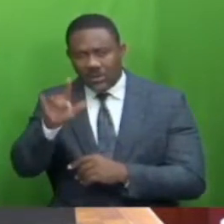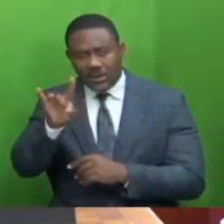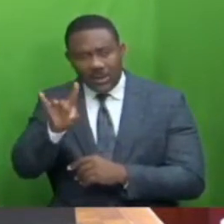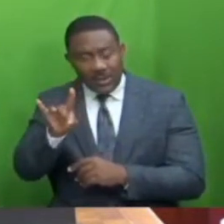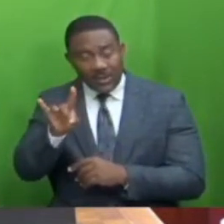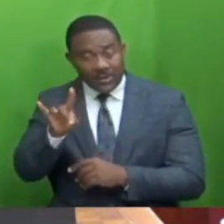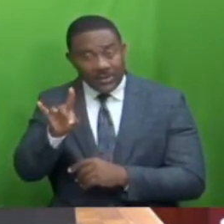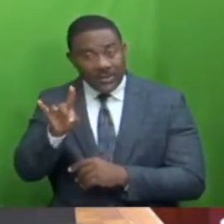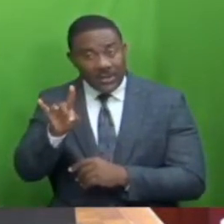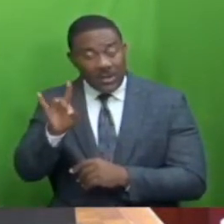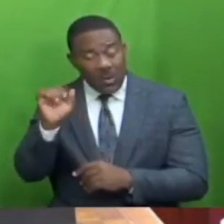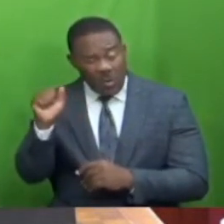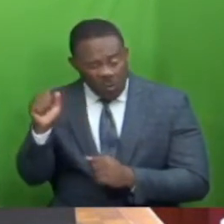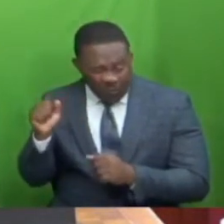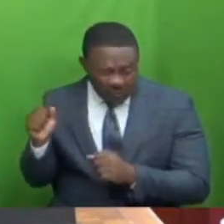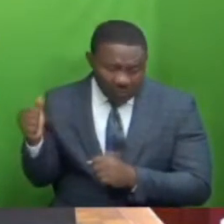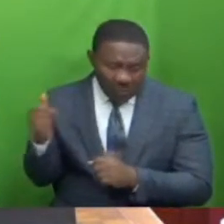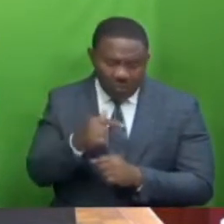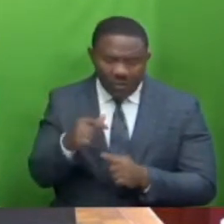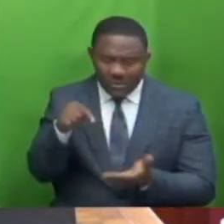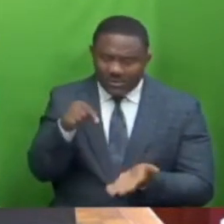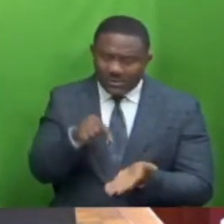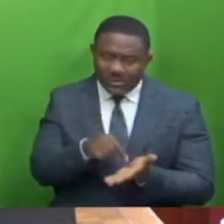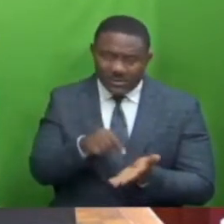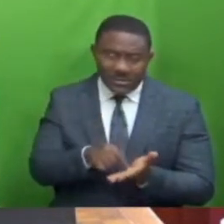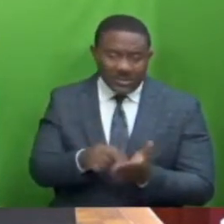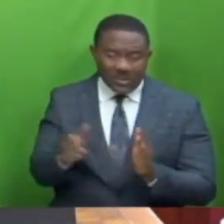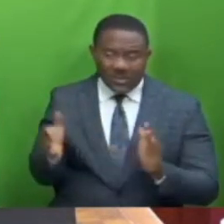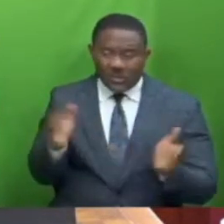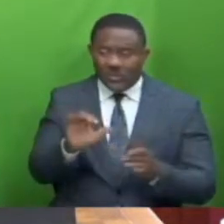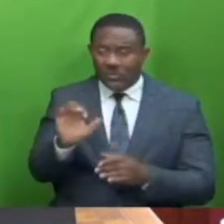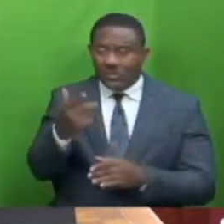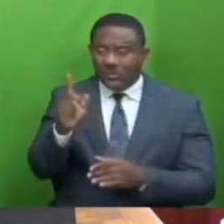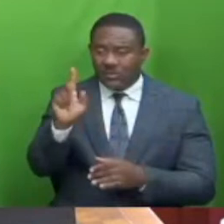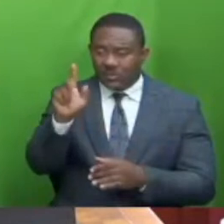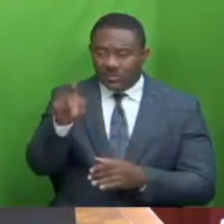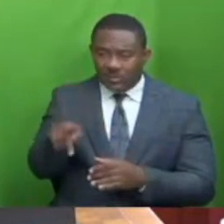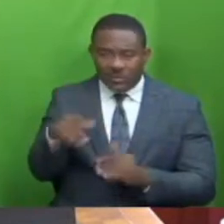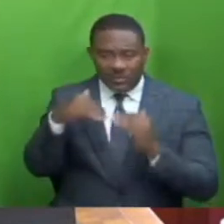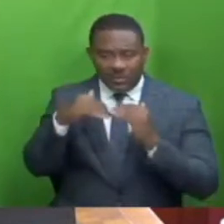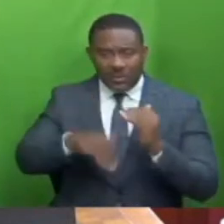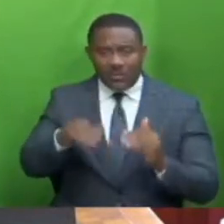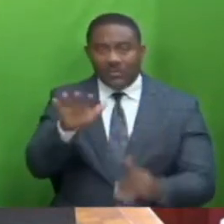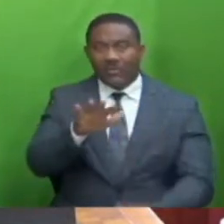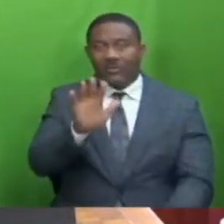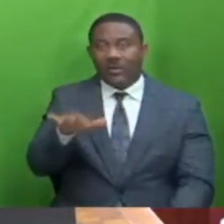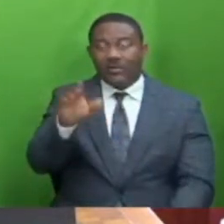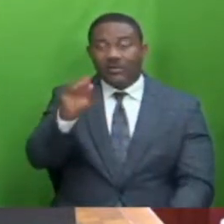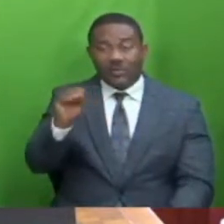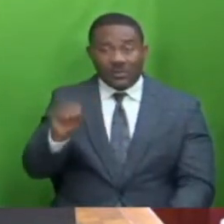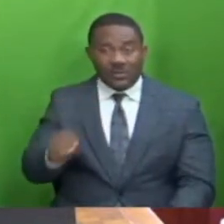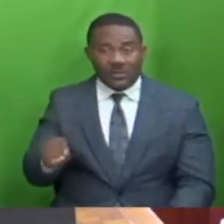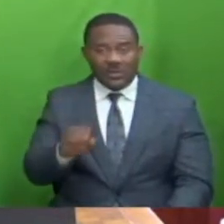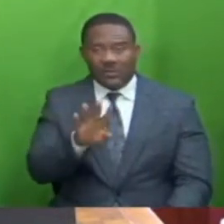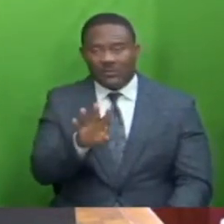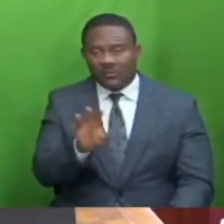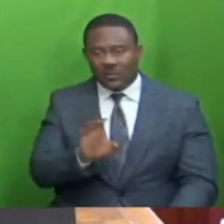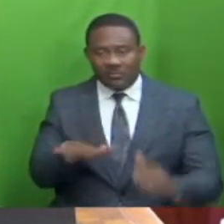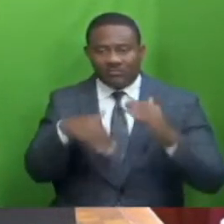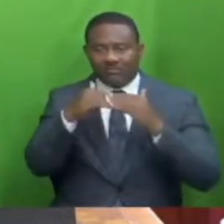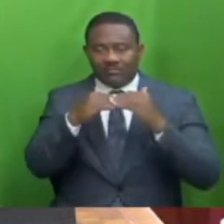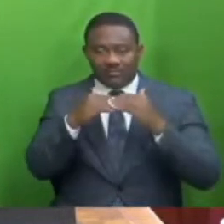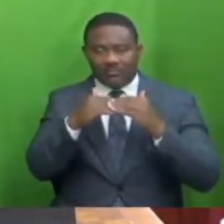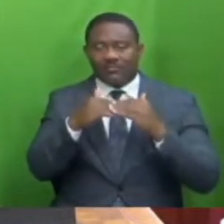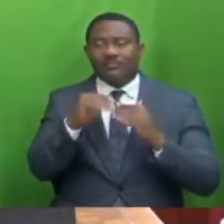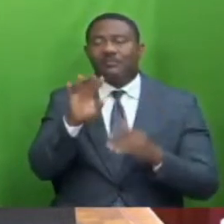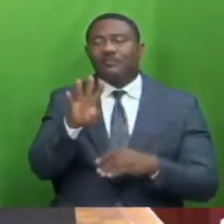value of overall debt and external debt to GDP to below 55% and 40% thresholds